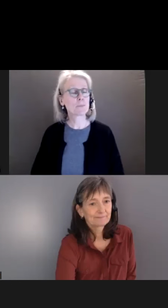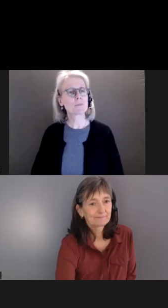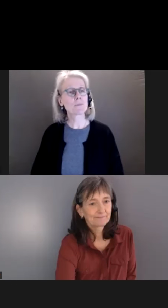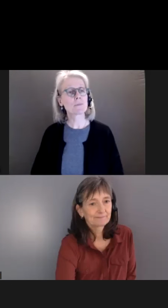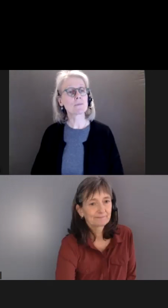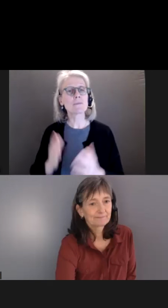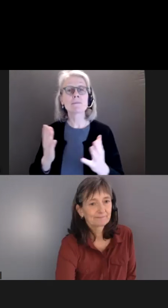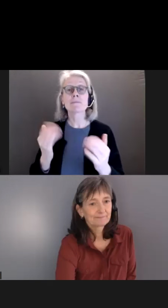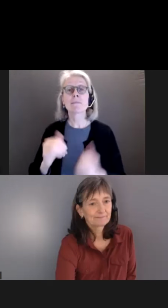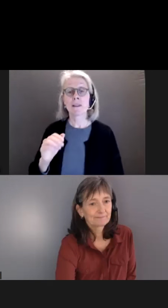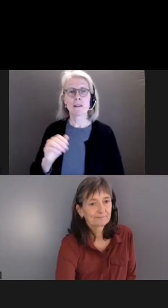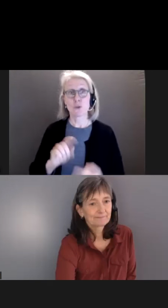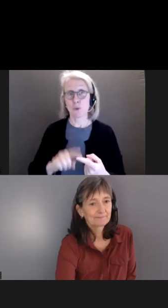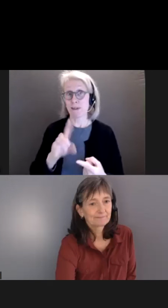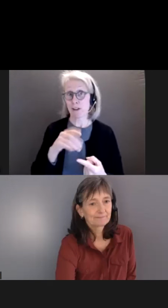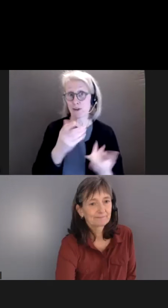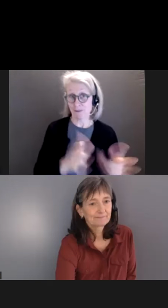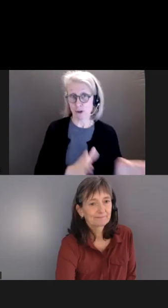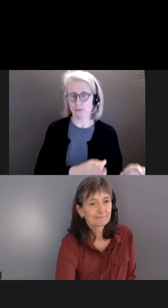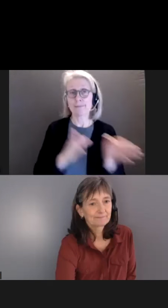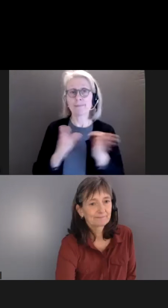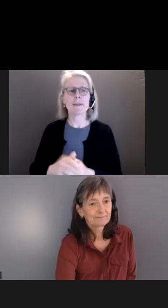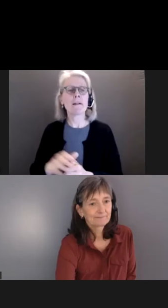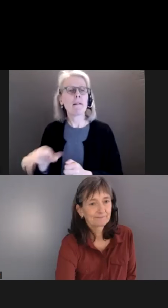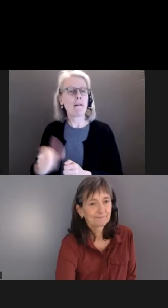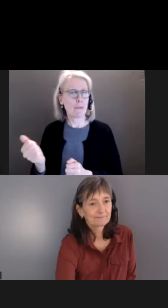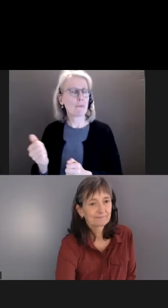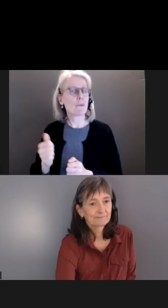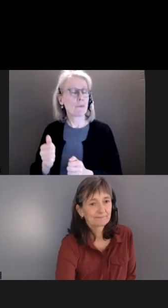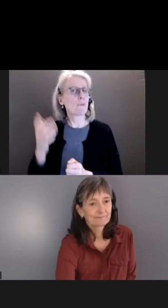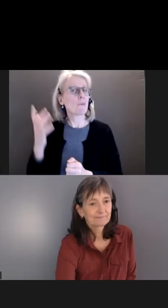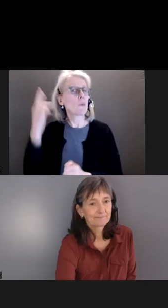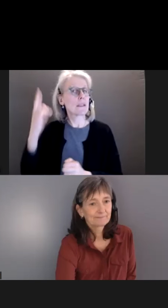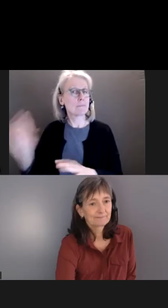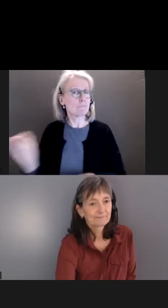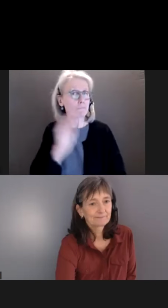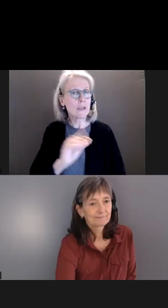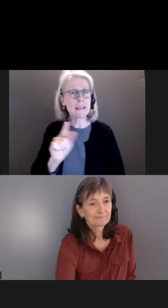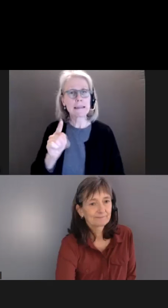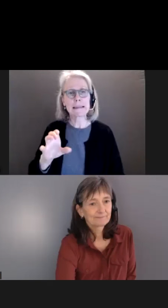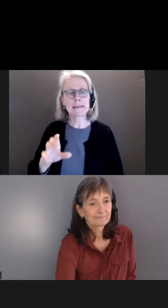In addition to dementia, another huge contributor to long-term care home admissions among older adults are